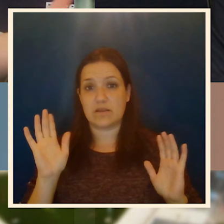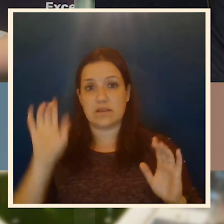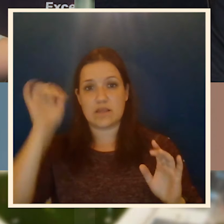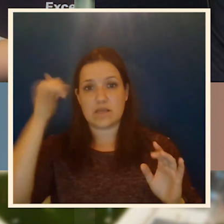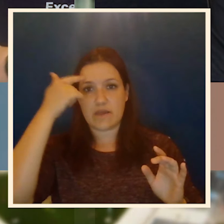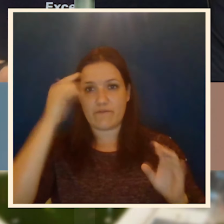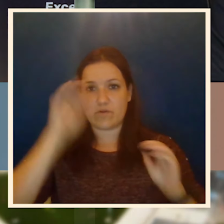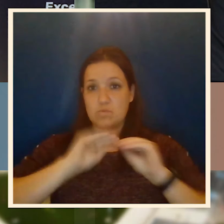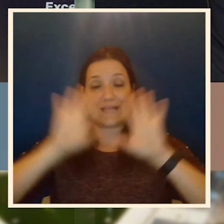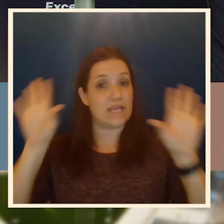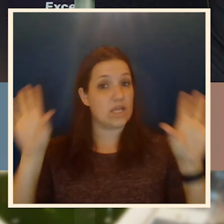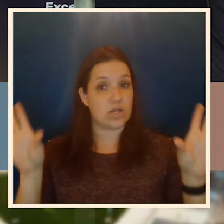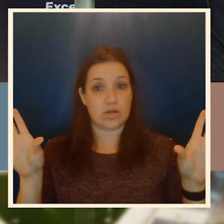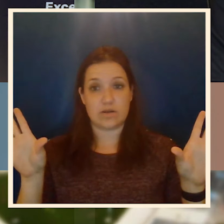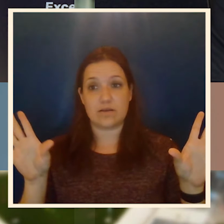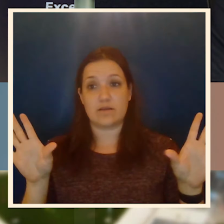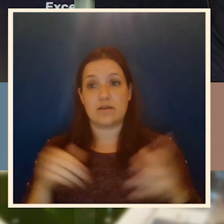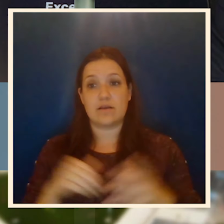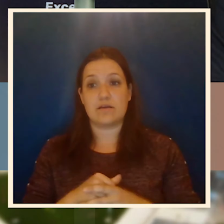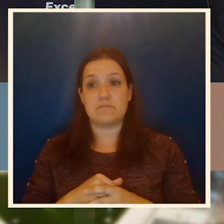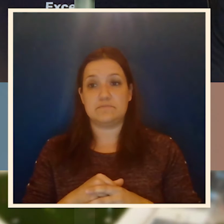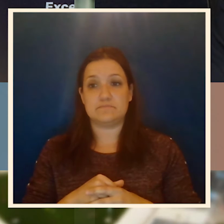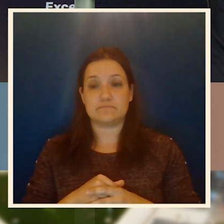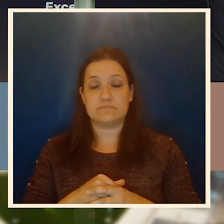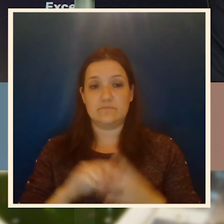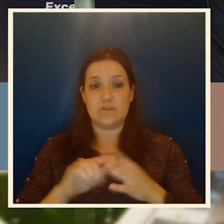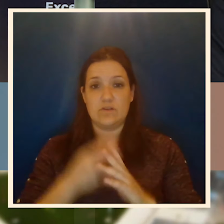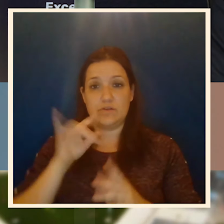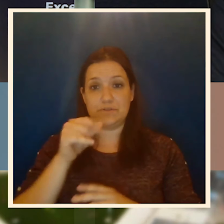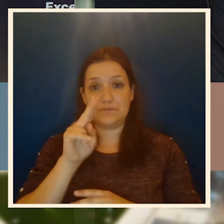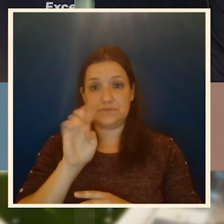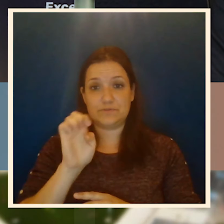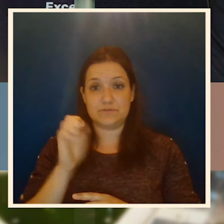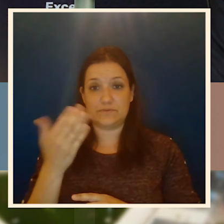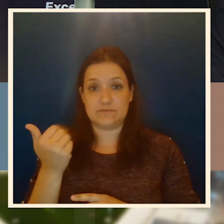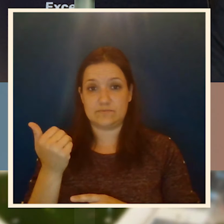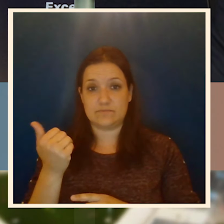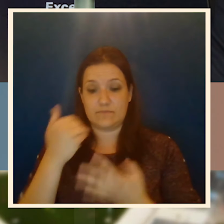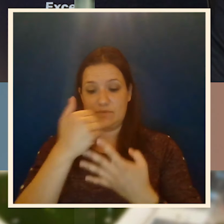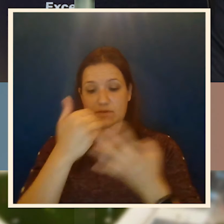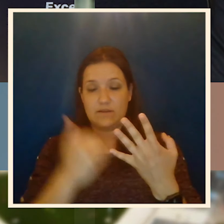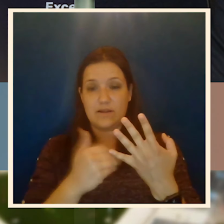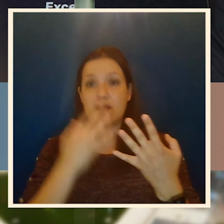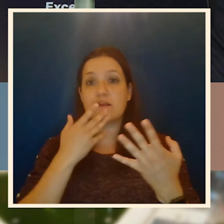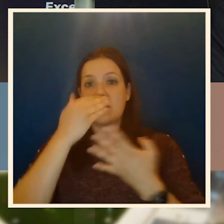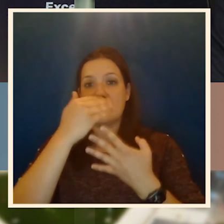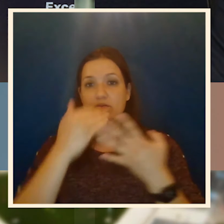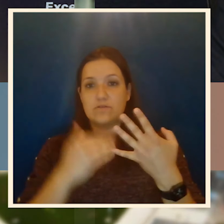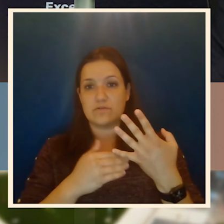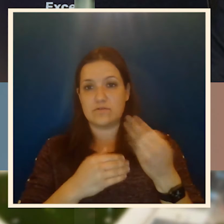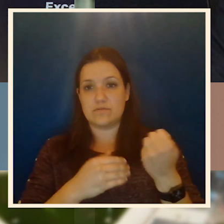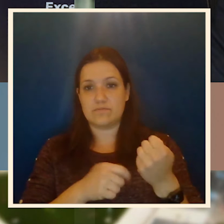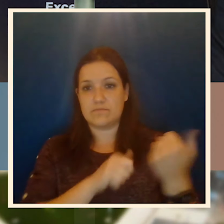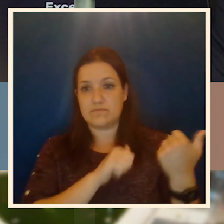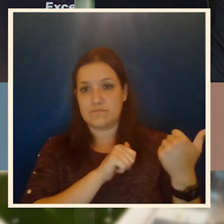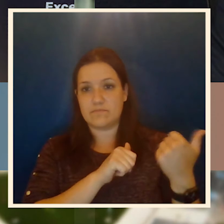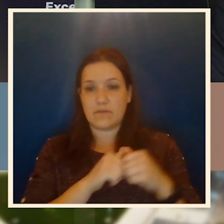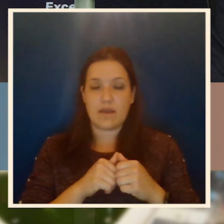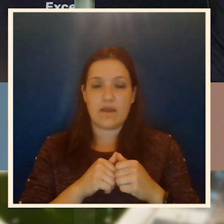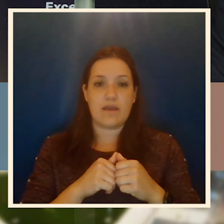to now the tier system? Not to my knowledge, no. Because the governor was quite clear that effective